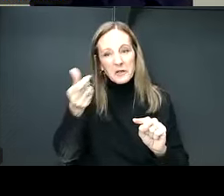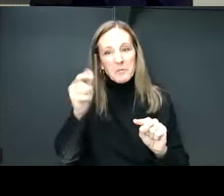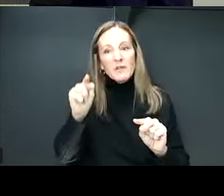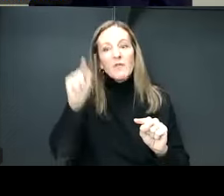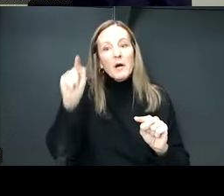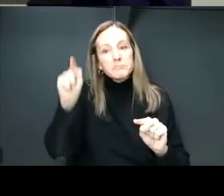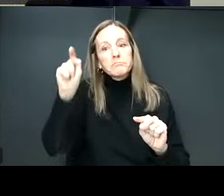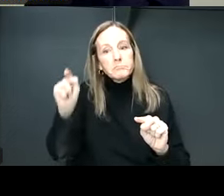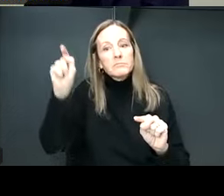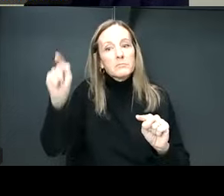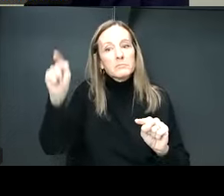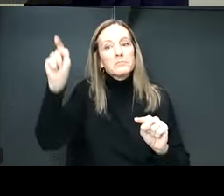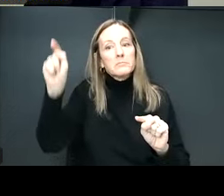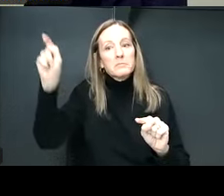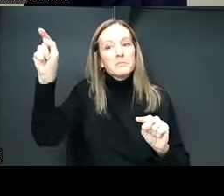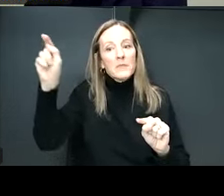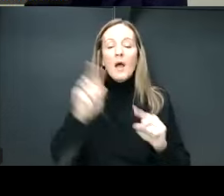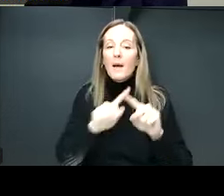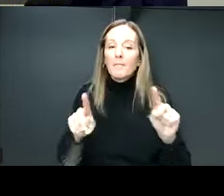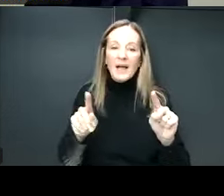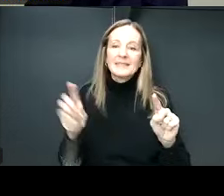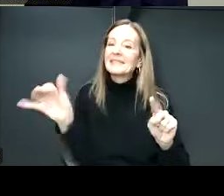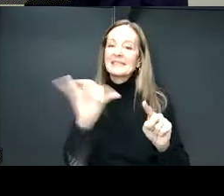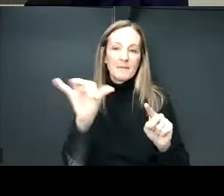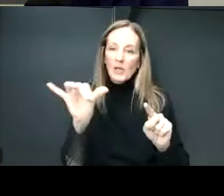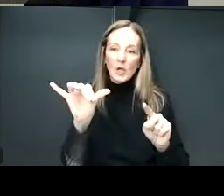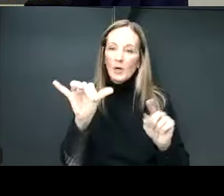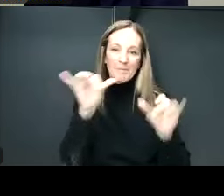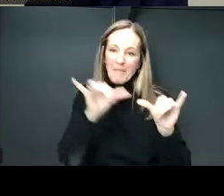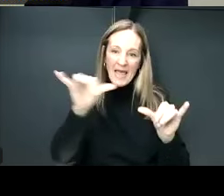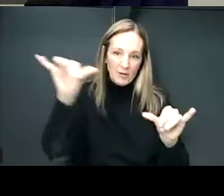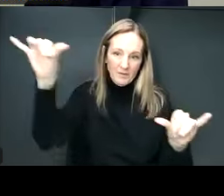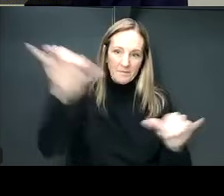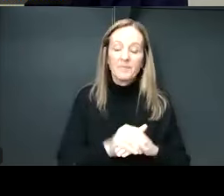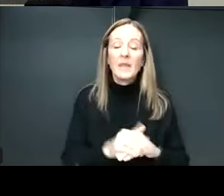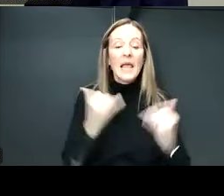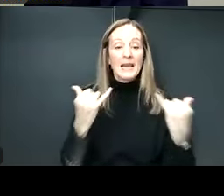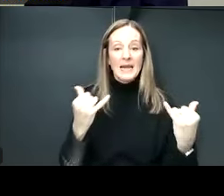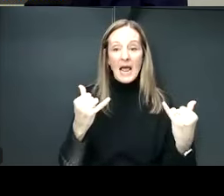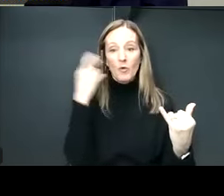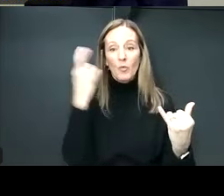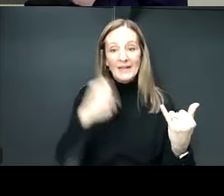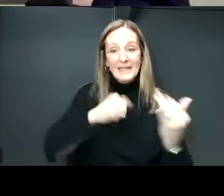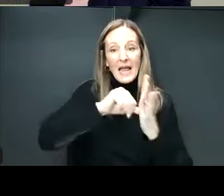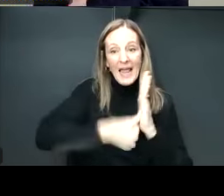here, but very much a similar pattern. Now, the reason I highlight this COVID, that it really didn't decline much